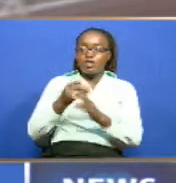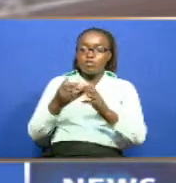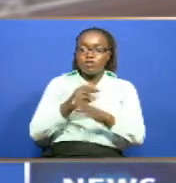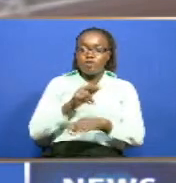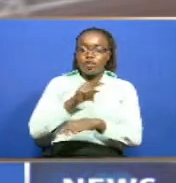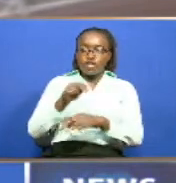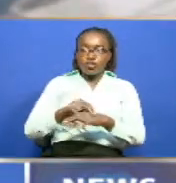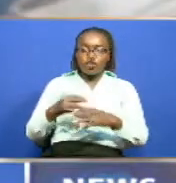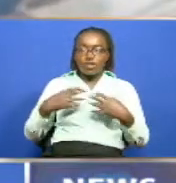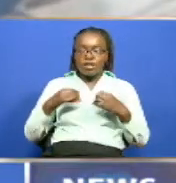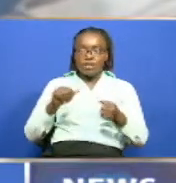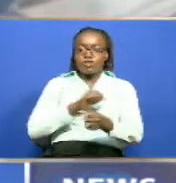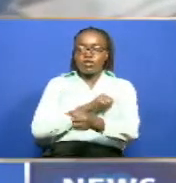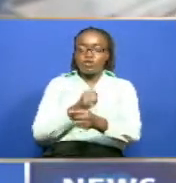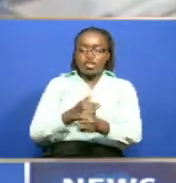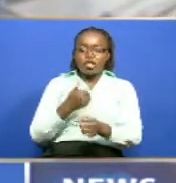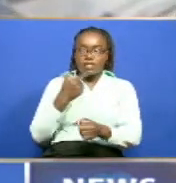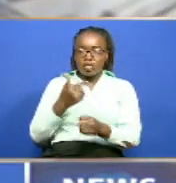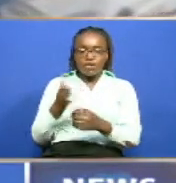on Thursday.